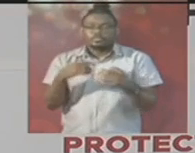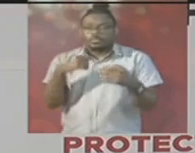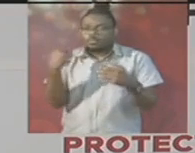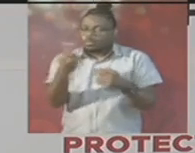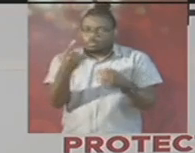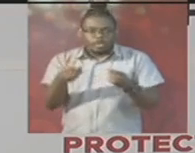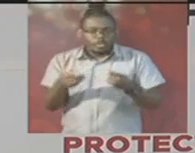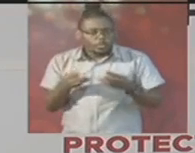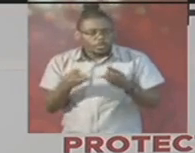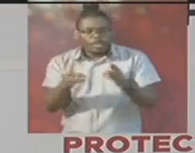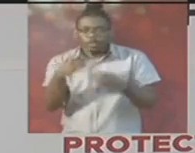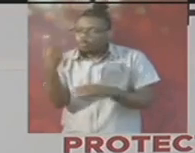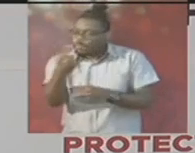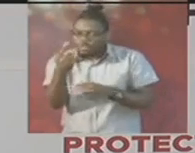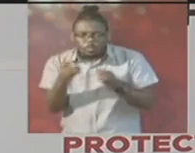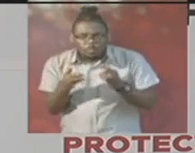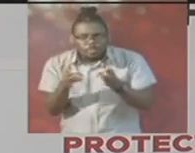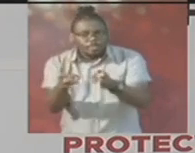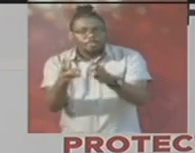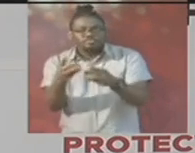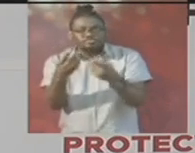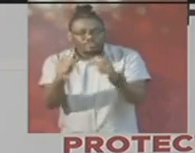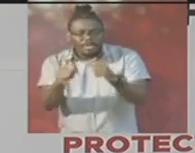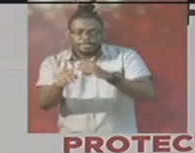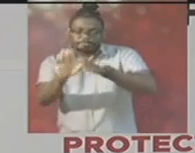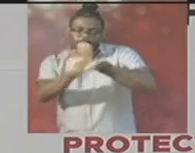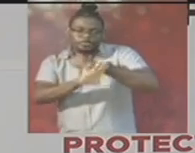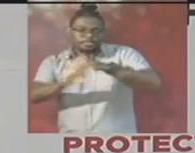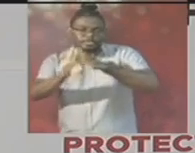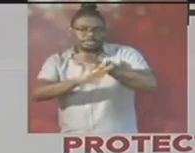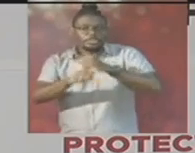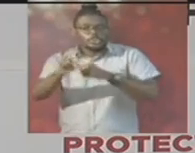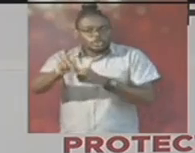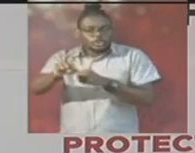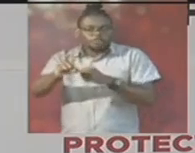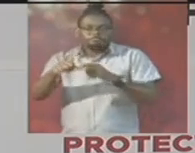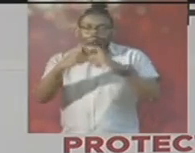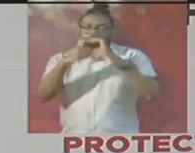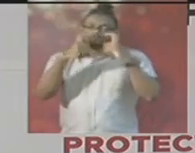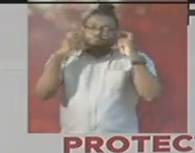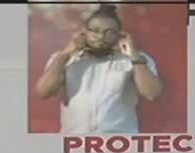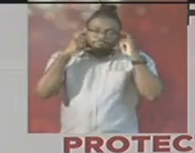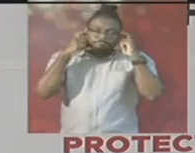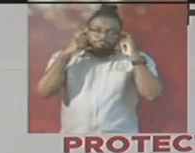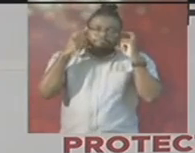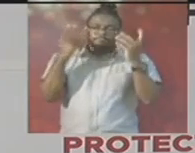the only way to treat with this is mask wearing. You see, this